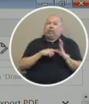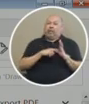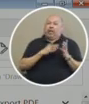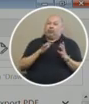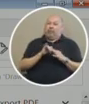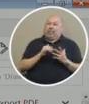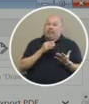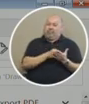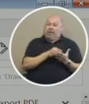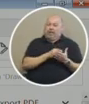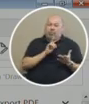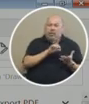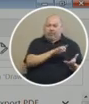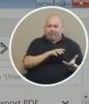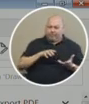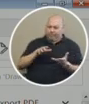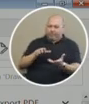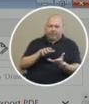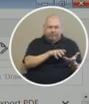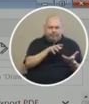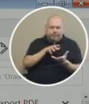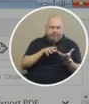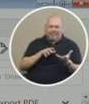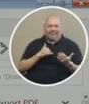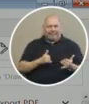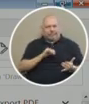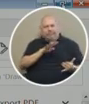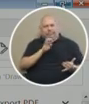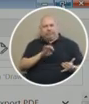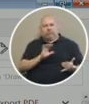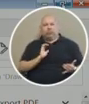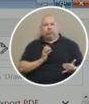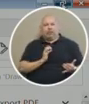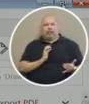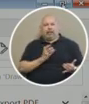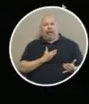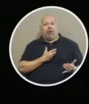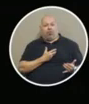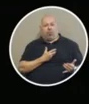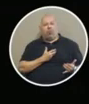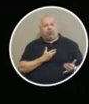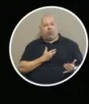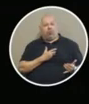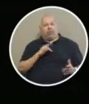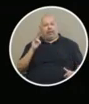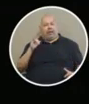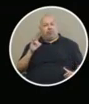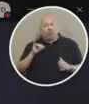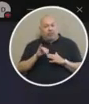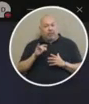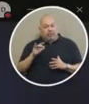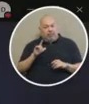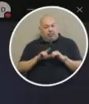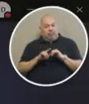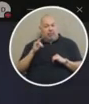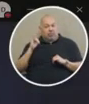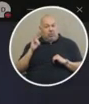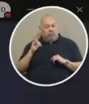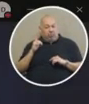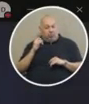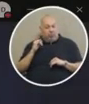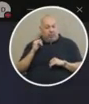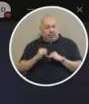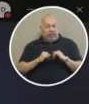is yet to be determined because, again, that's based on what the airports, El Paso